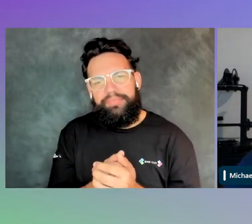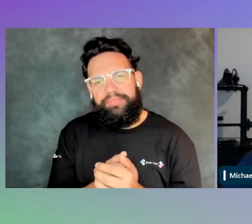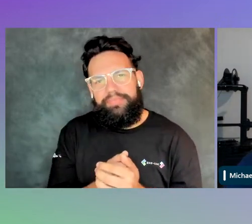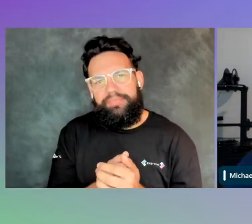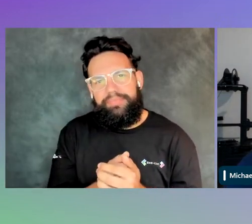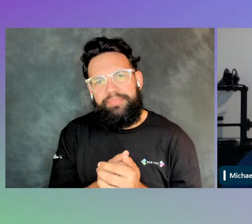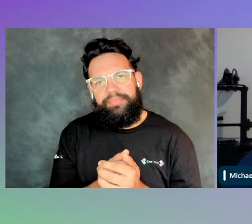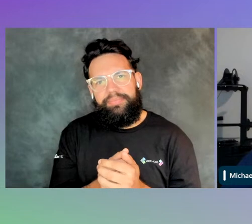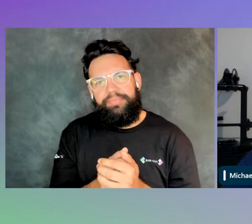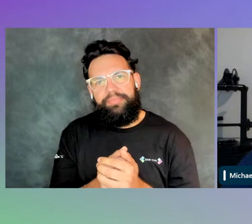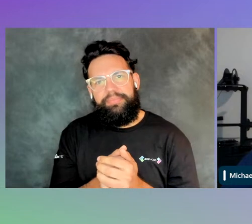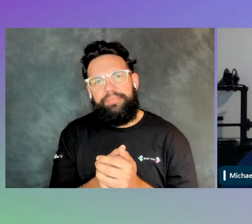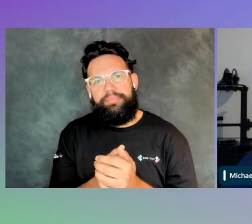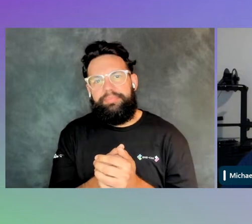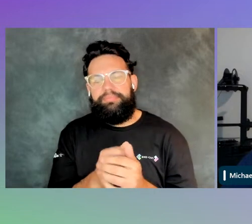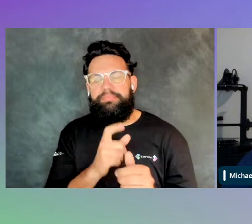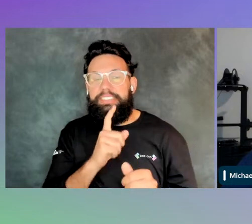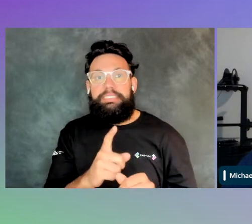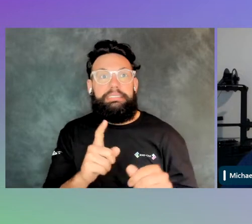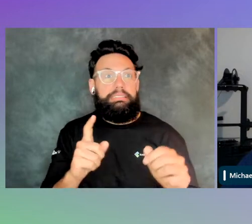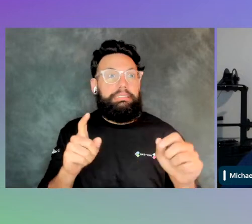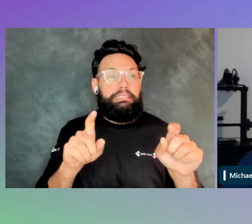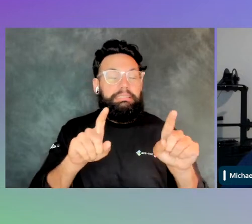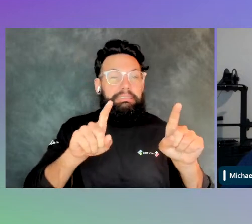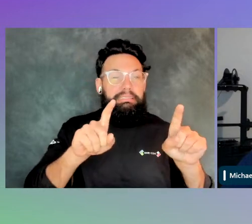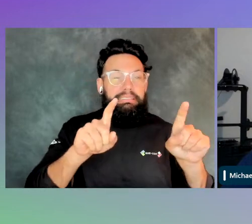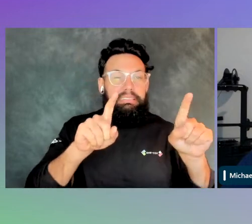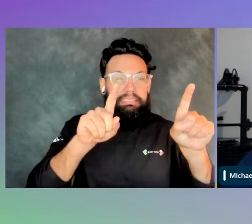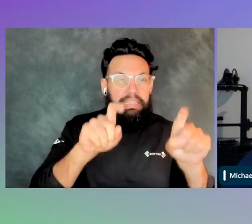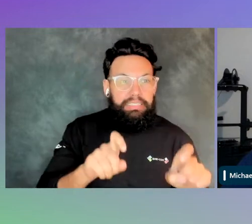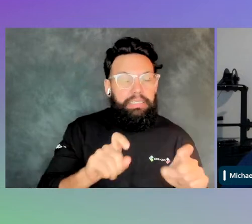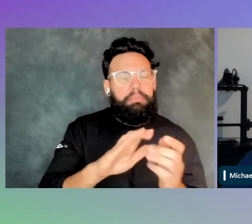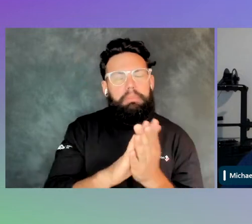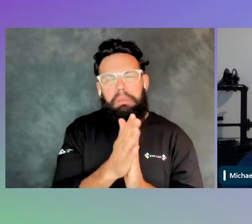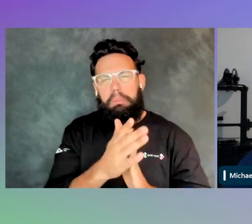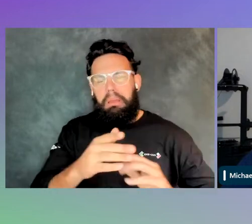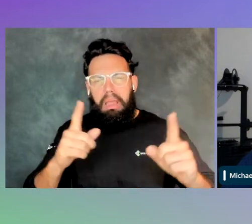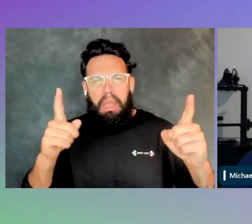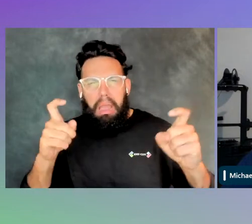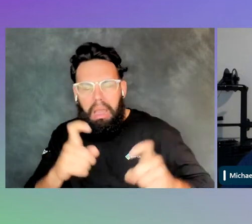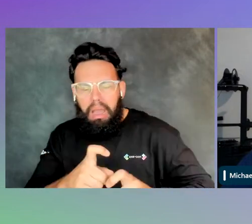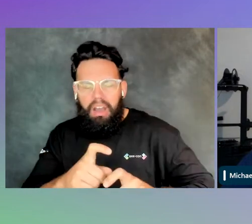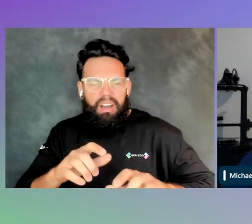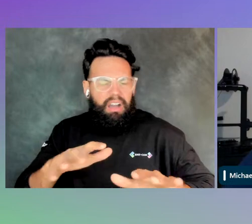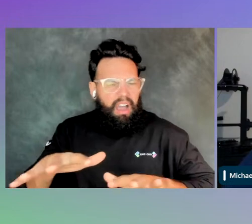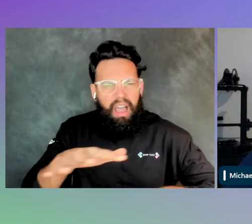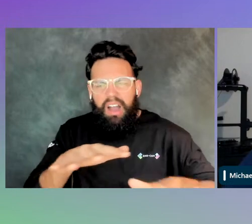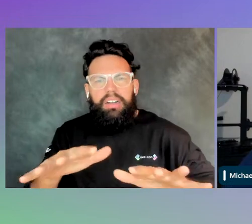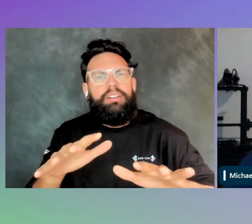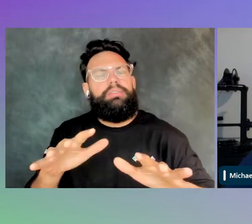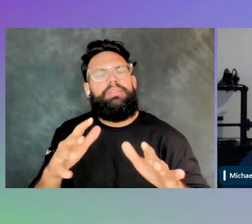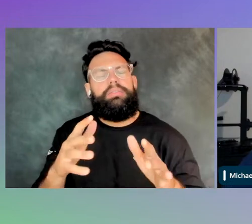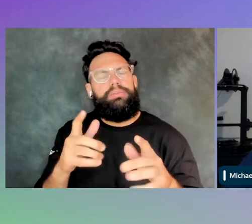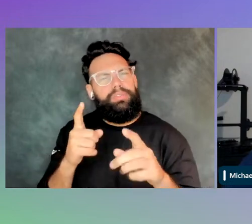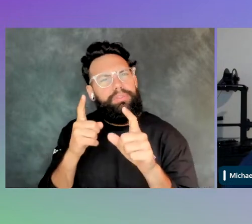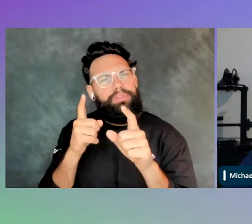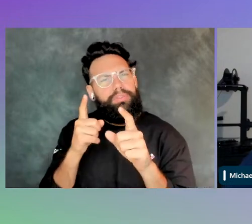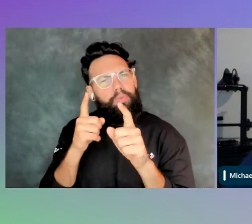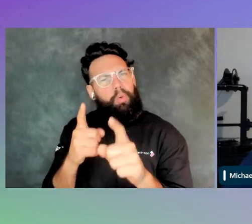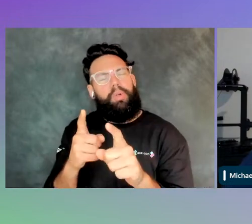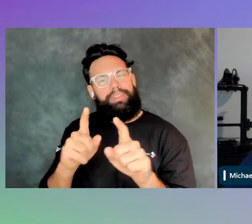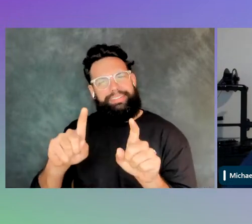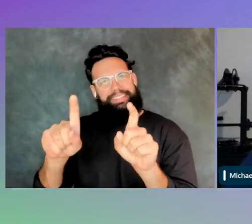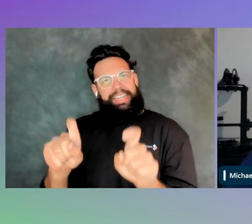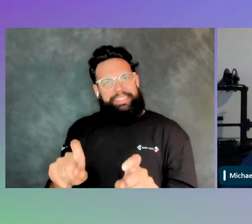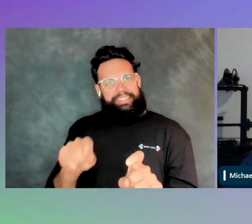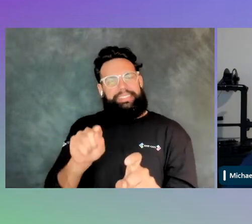simpler you can make your job with starting on this, the better. But for me, Cypress Component